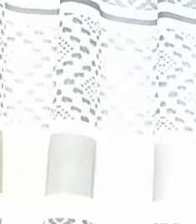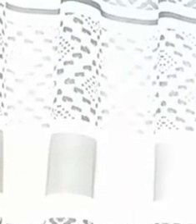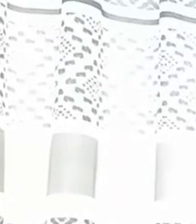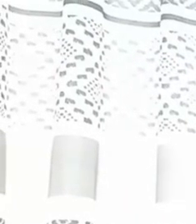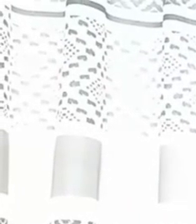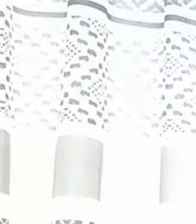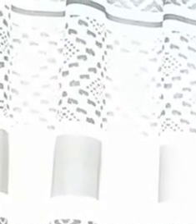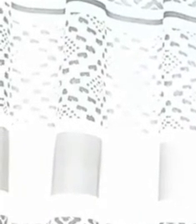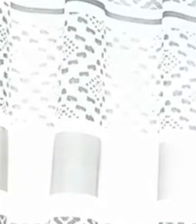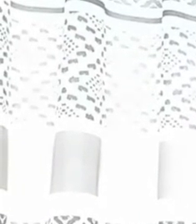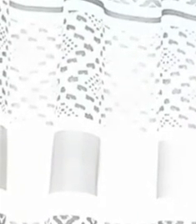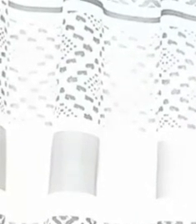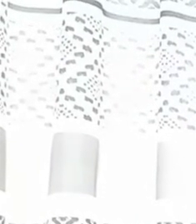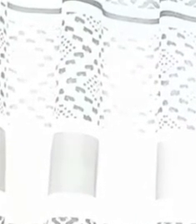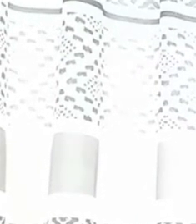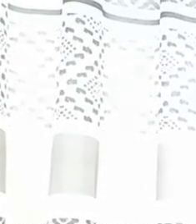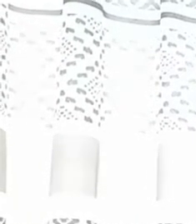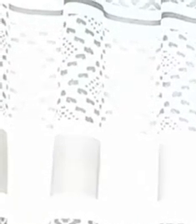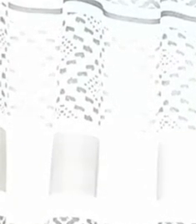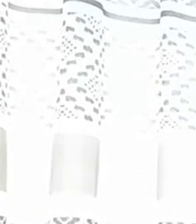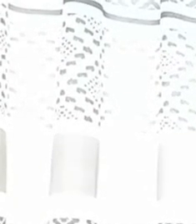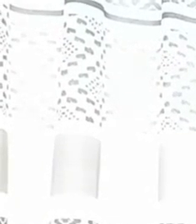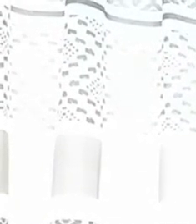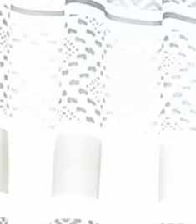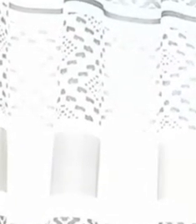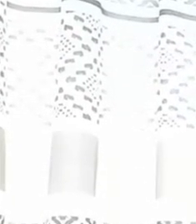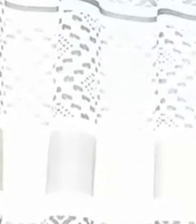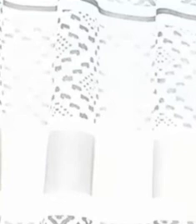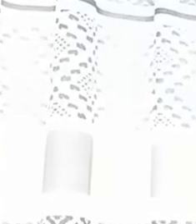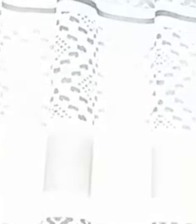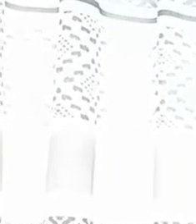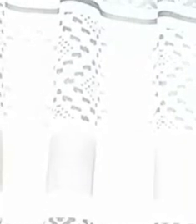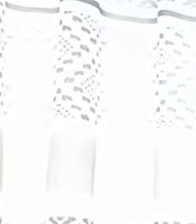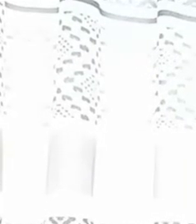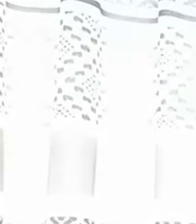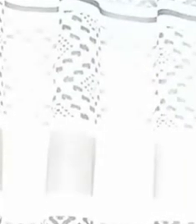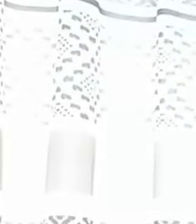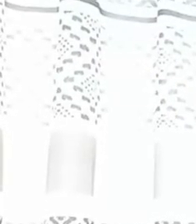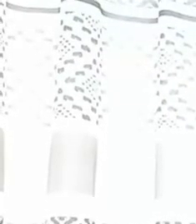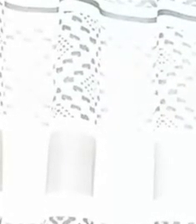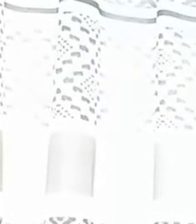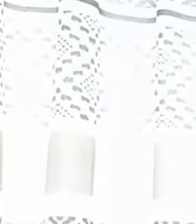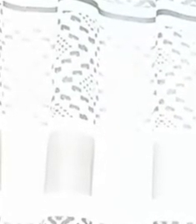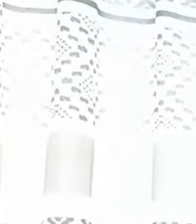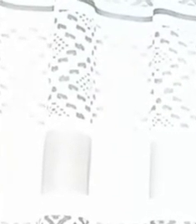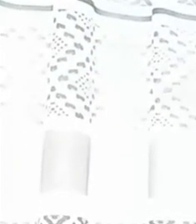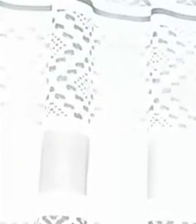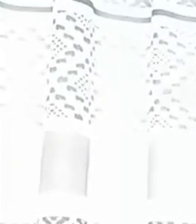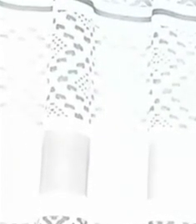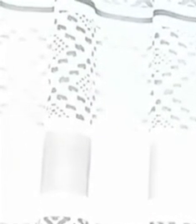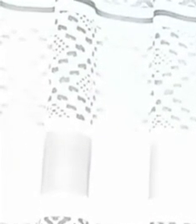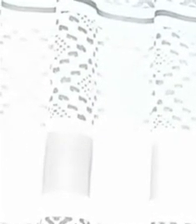3 is very colorful, which is very good. Yes. It makes it attractive to them. Yes. So I think it's very good.